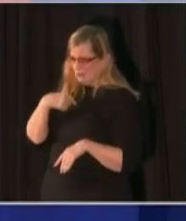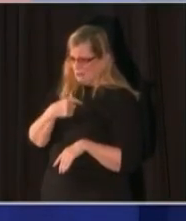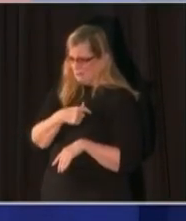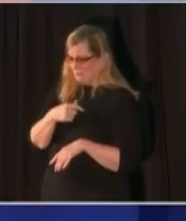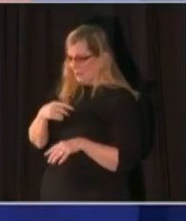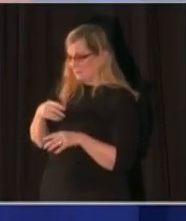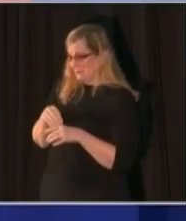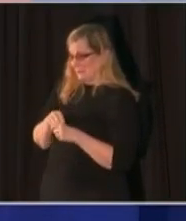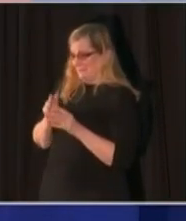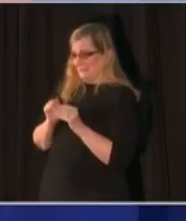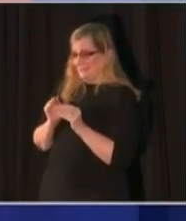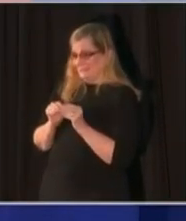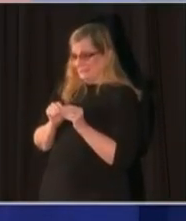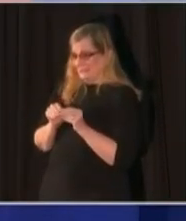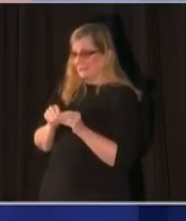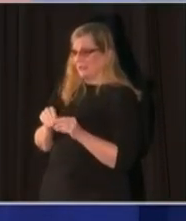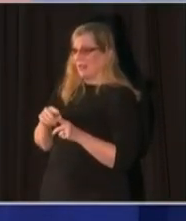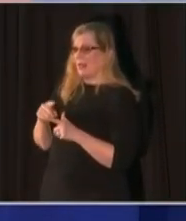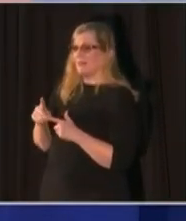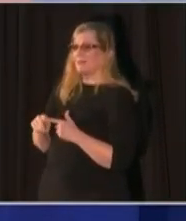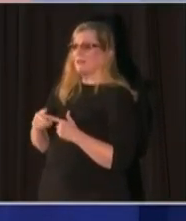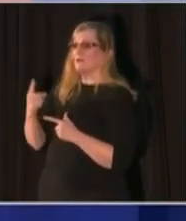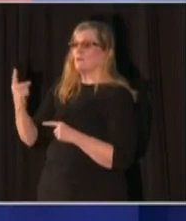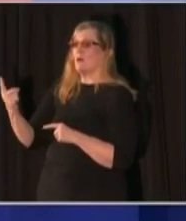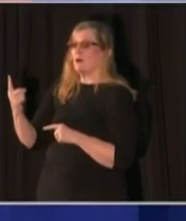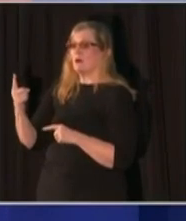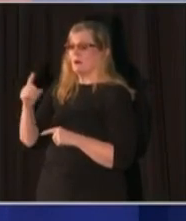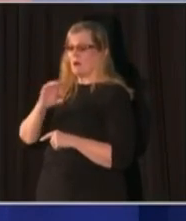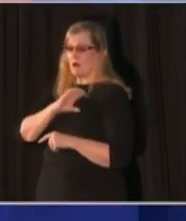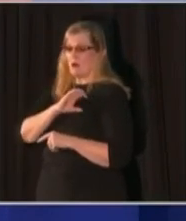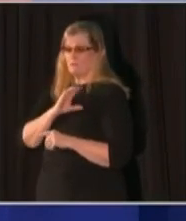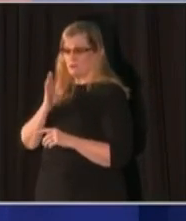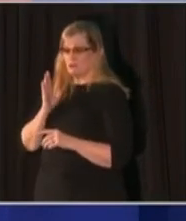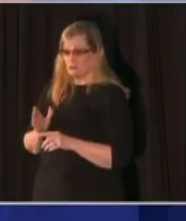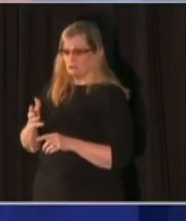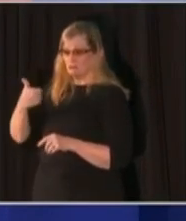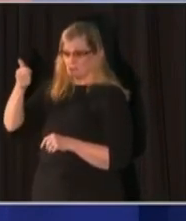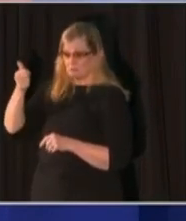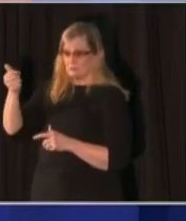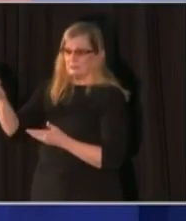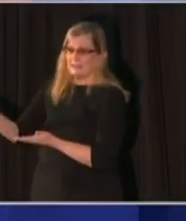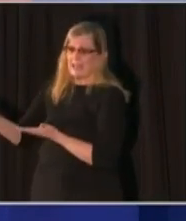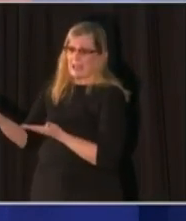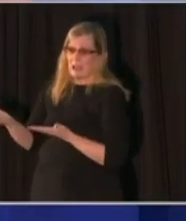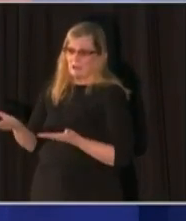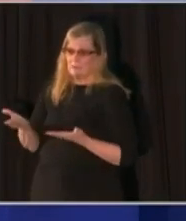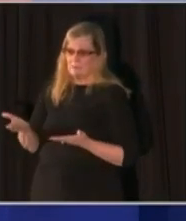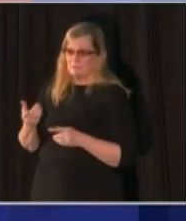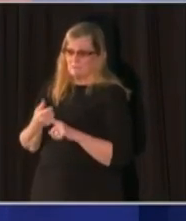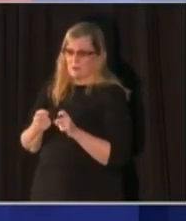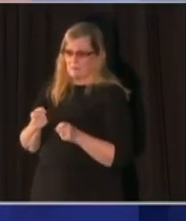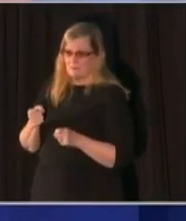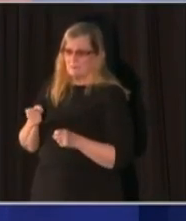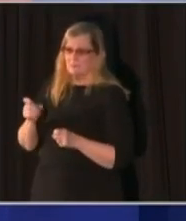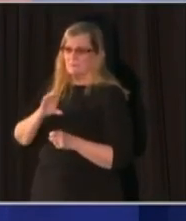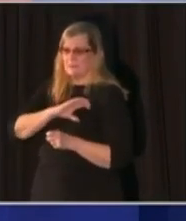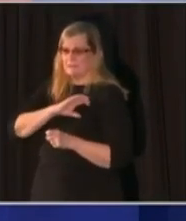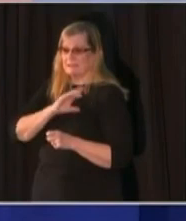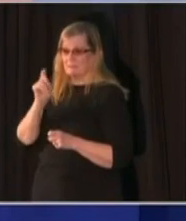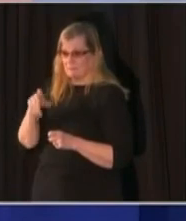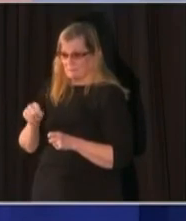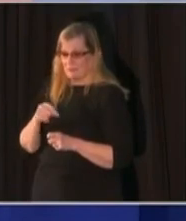was being escorted by members of MPD. So we're very, very sad about that. And our